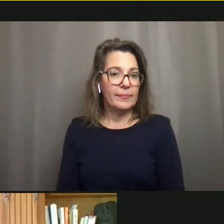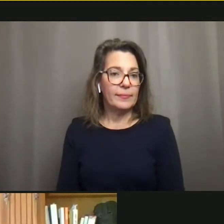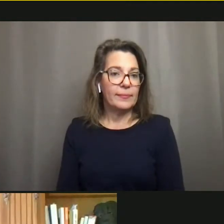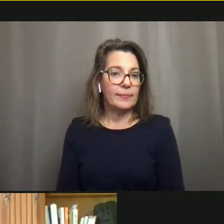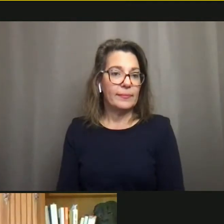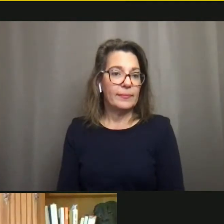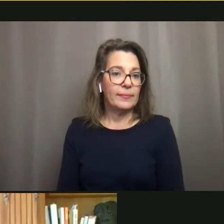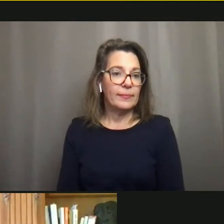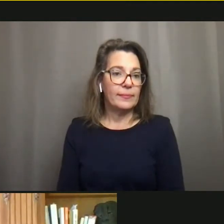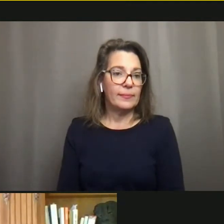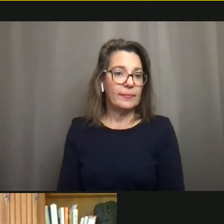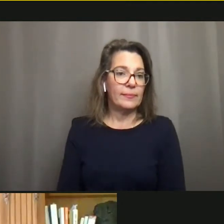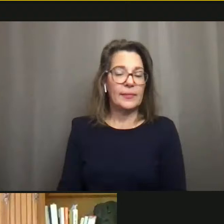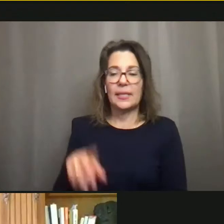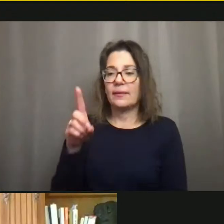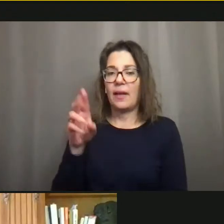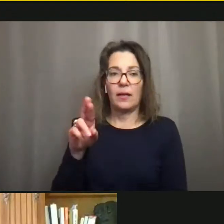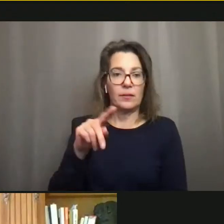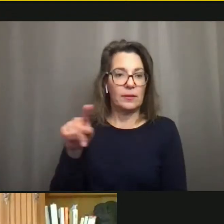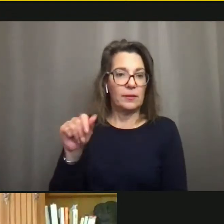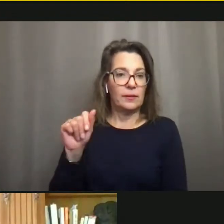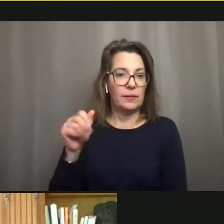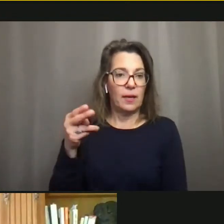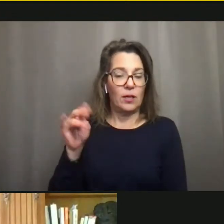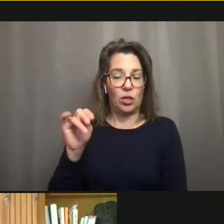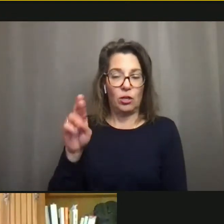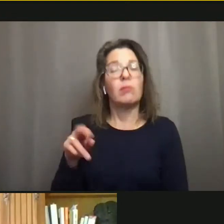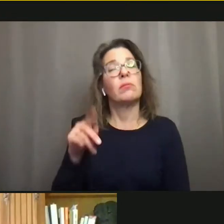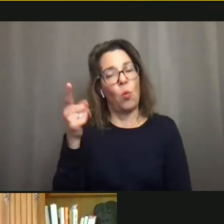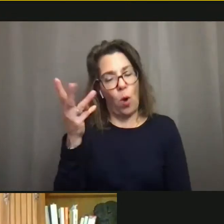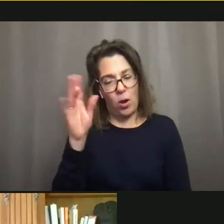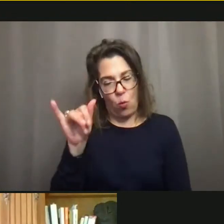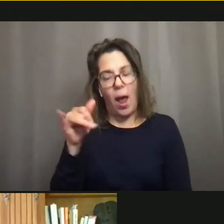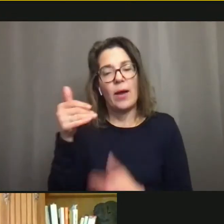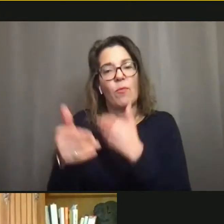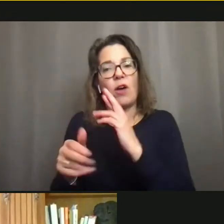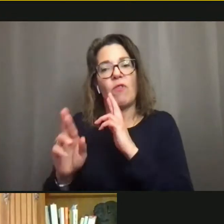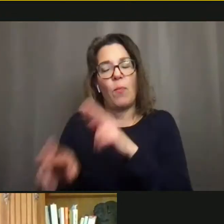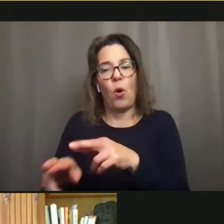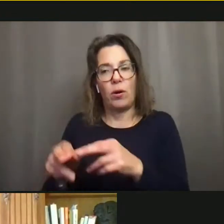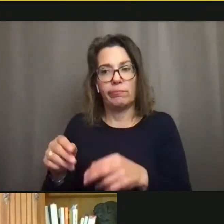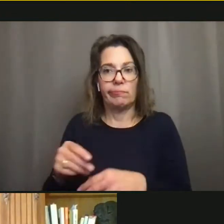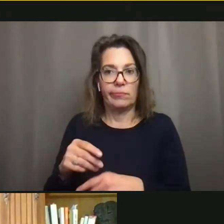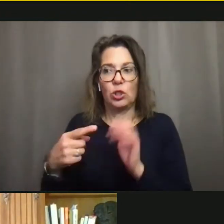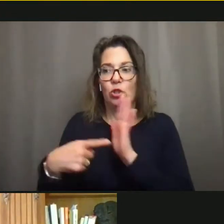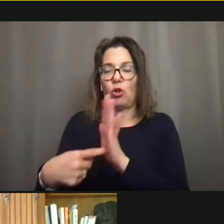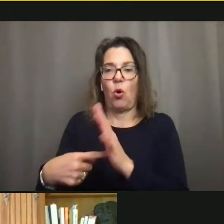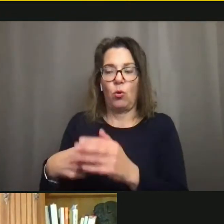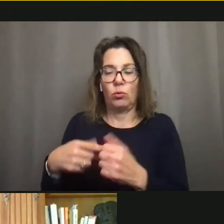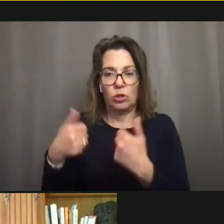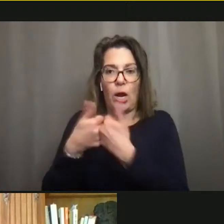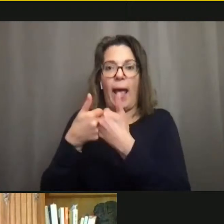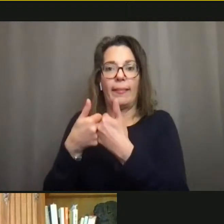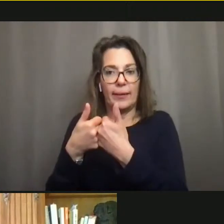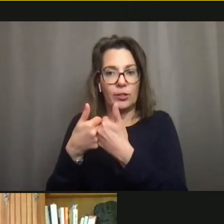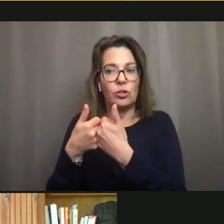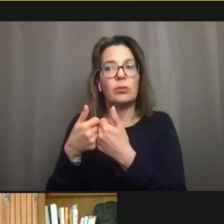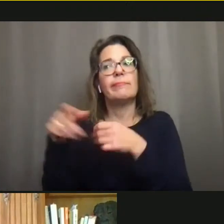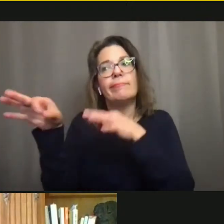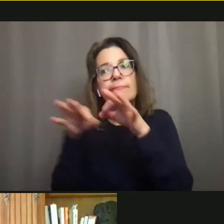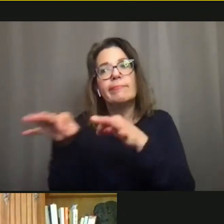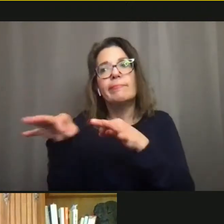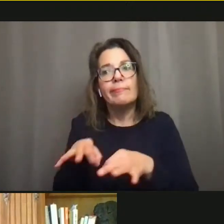that is one way to report any hurdles that you've had. You can describe the challenges that you've had in your